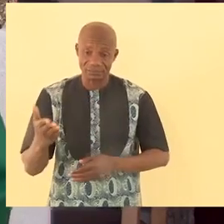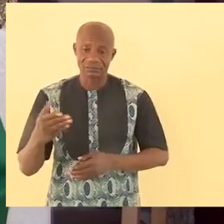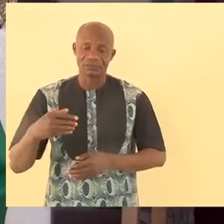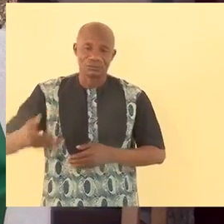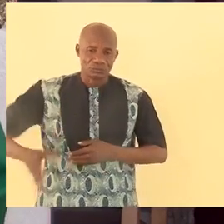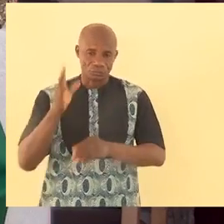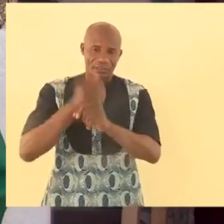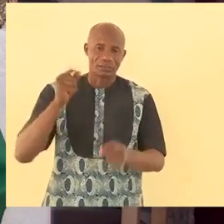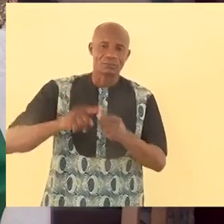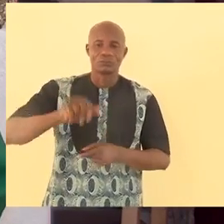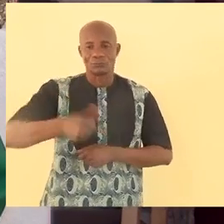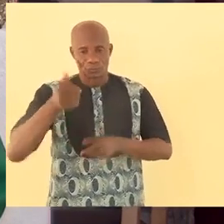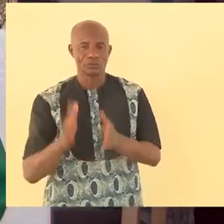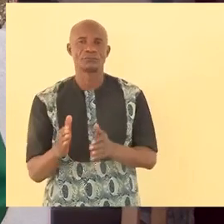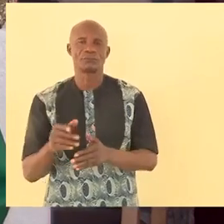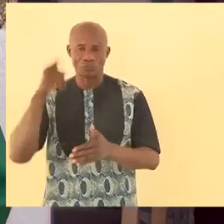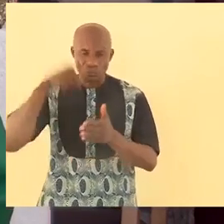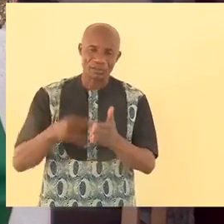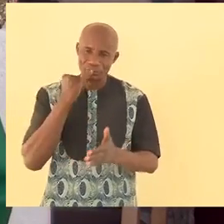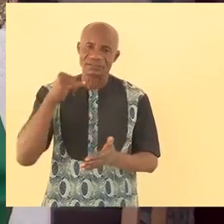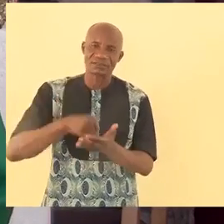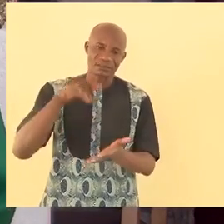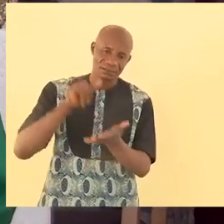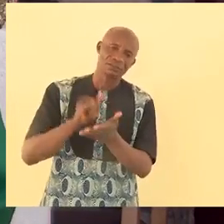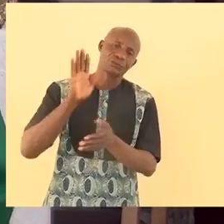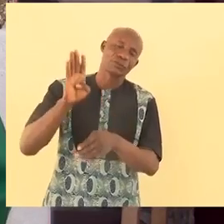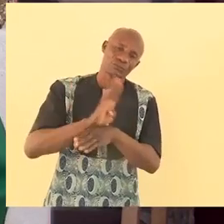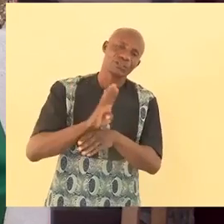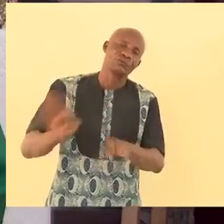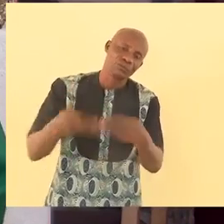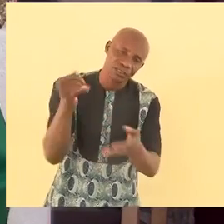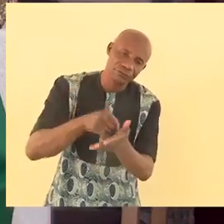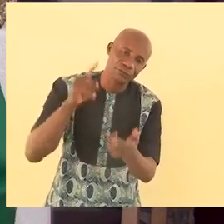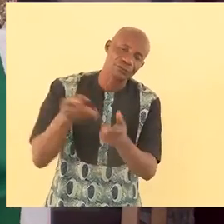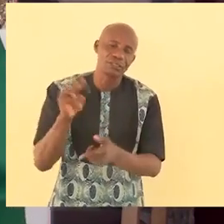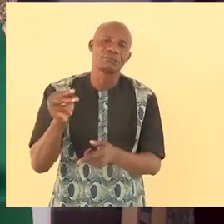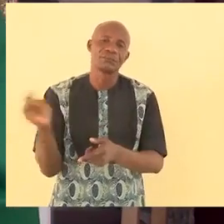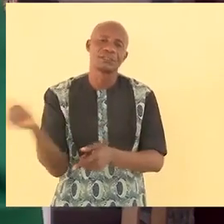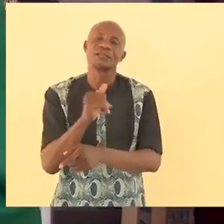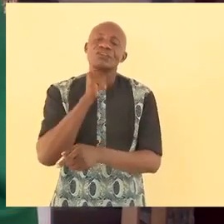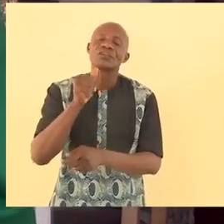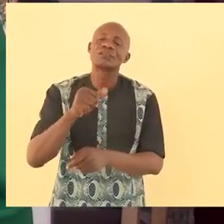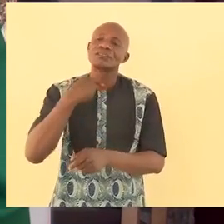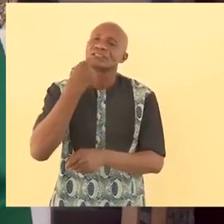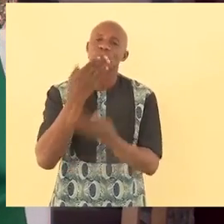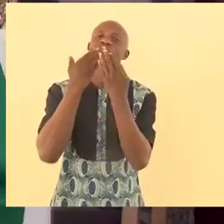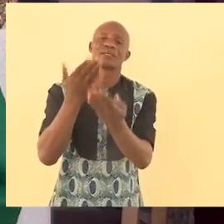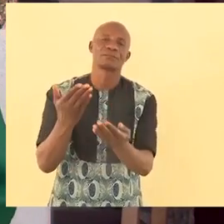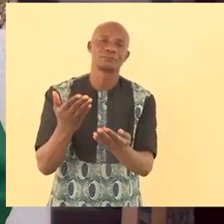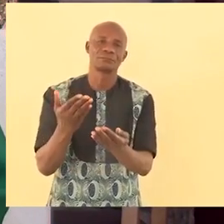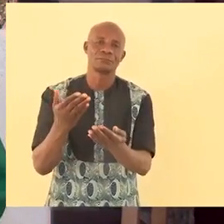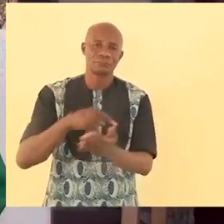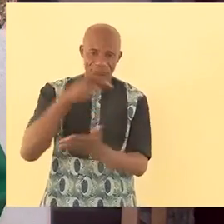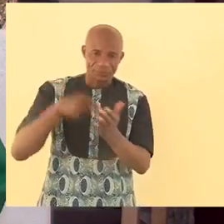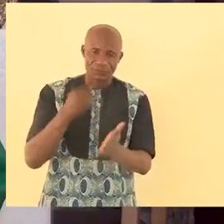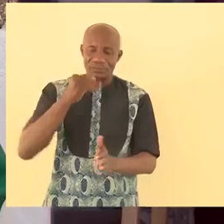reach others, what is it your business that you gave it to them and they did not say thank you? I mean, this